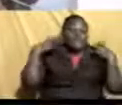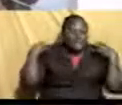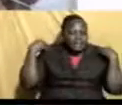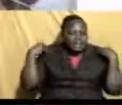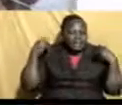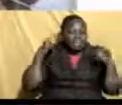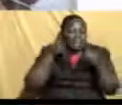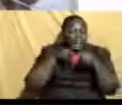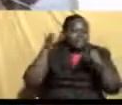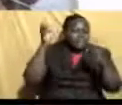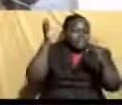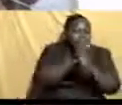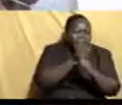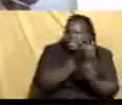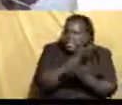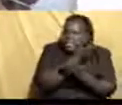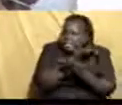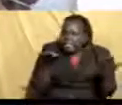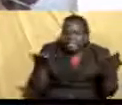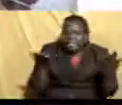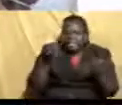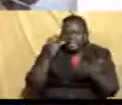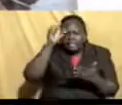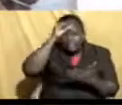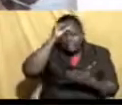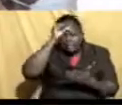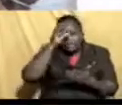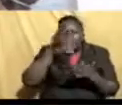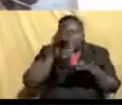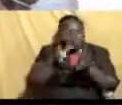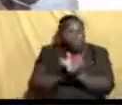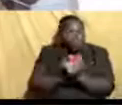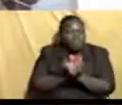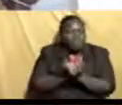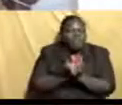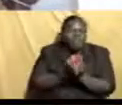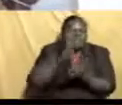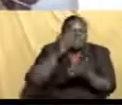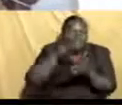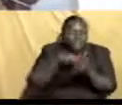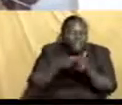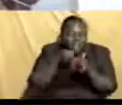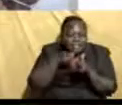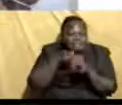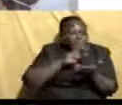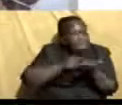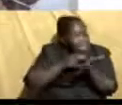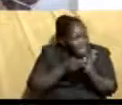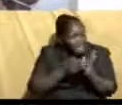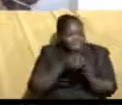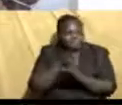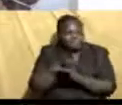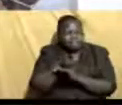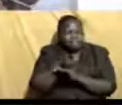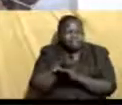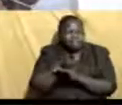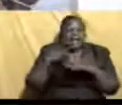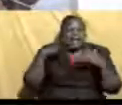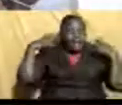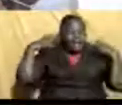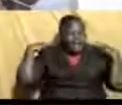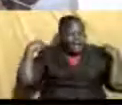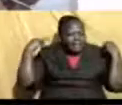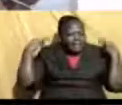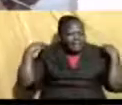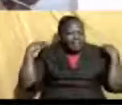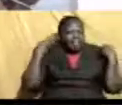legitimacy from any state organ, must be exercised in accordance with the Constitution, then it means that an exercise